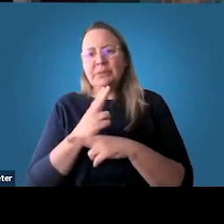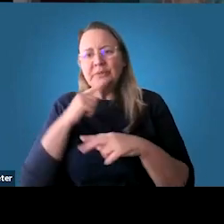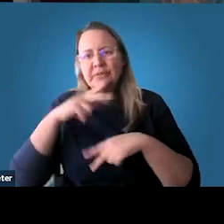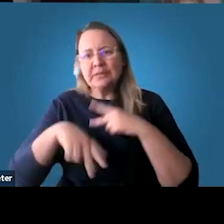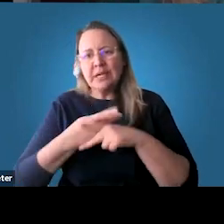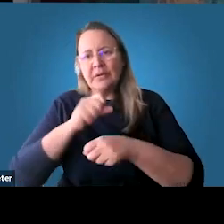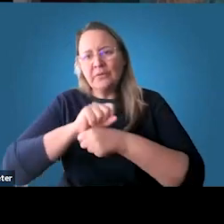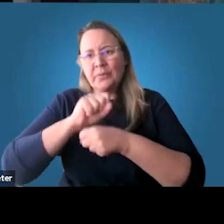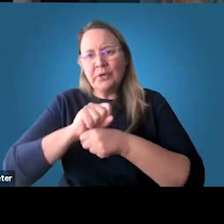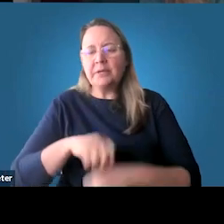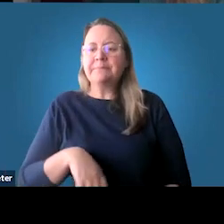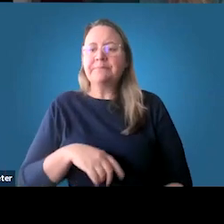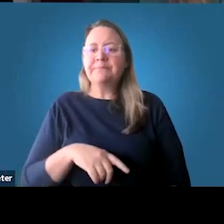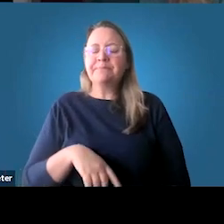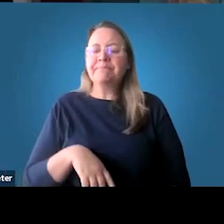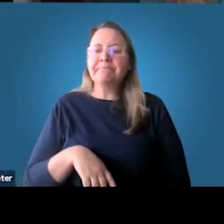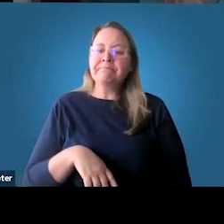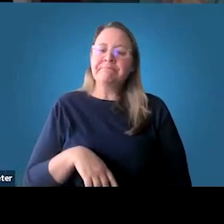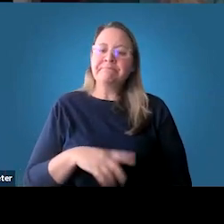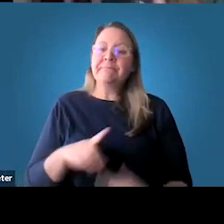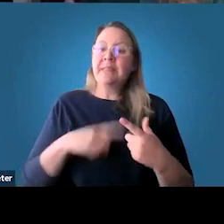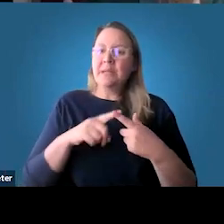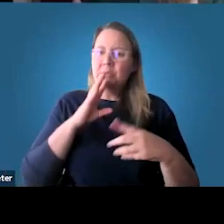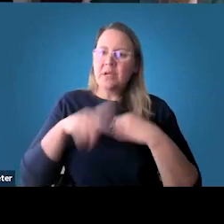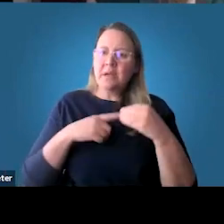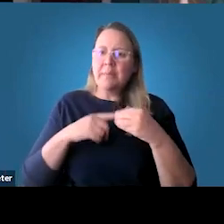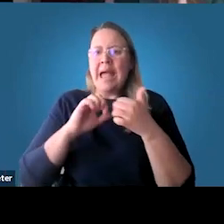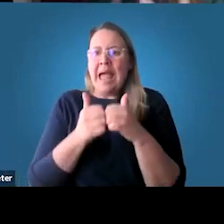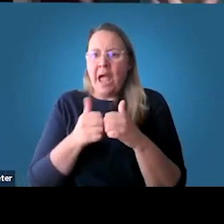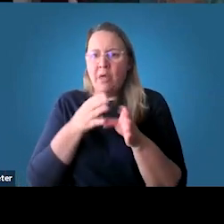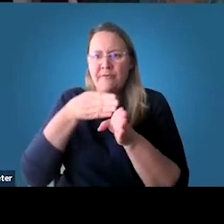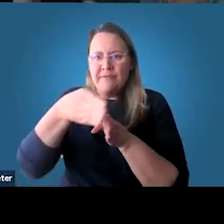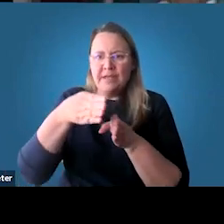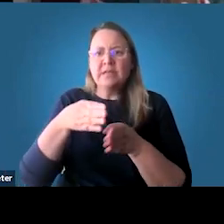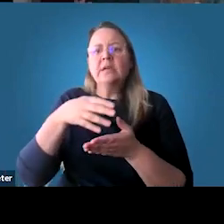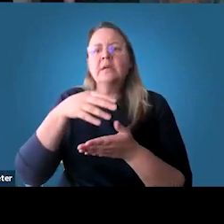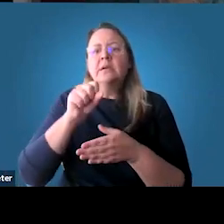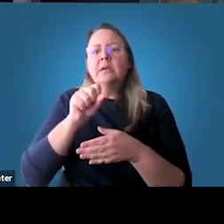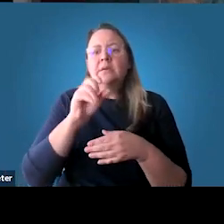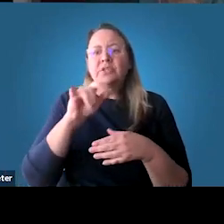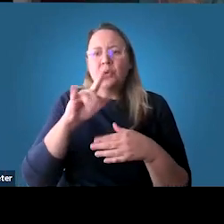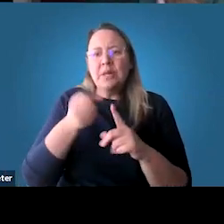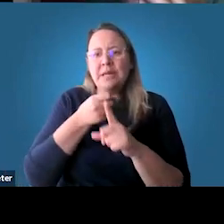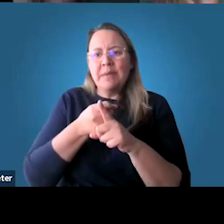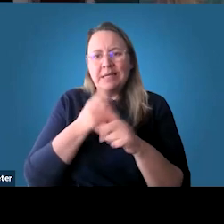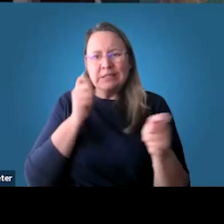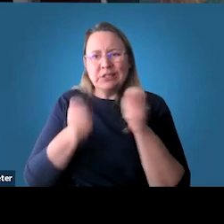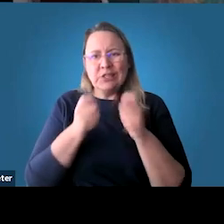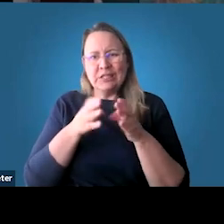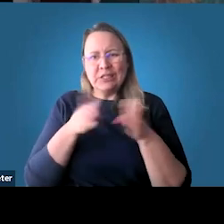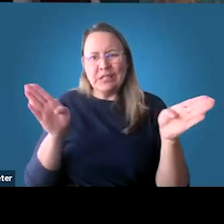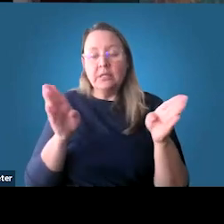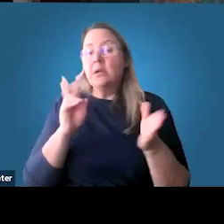work. Then we'll lift up some observations about how the field of social impact work is changing more broadly, what